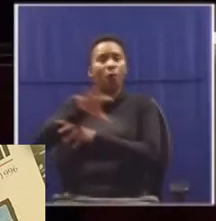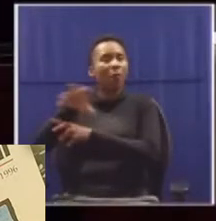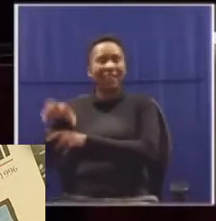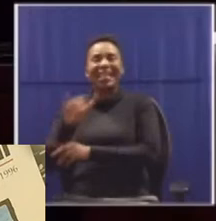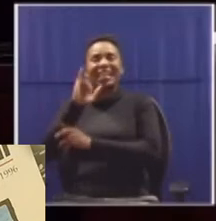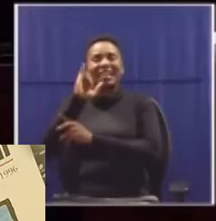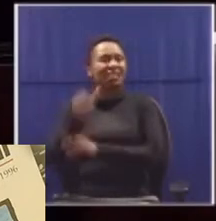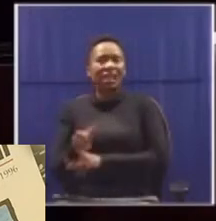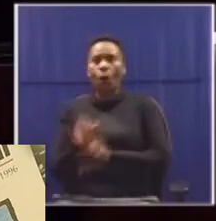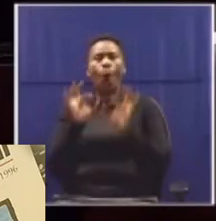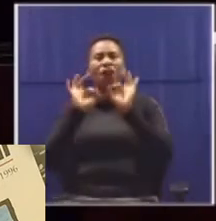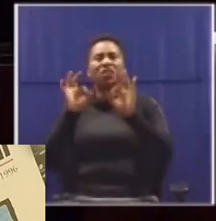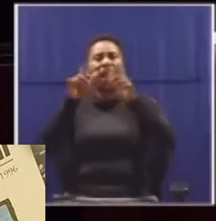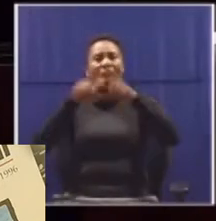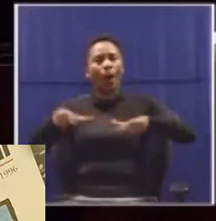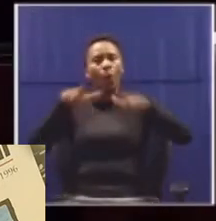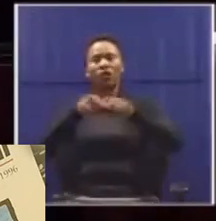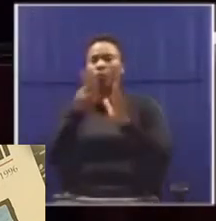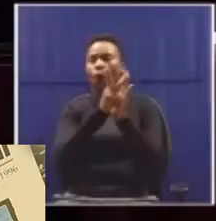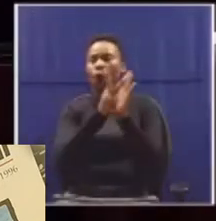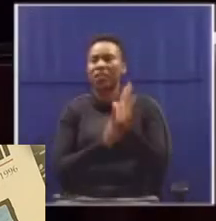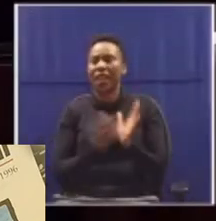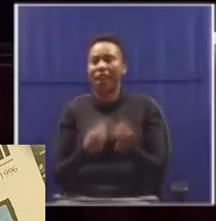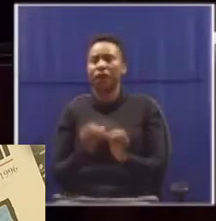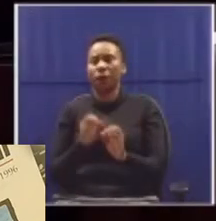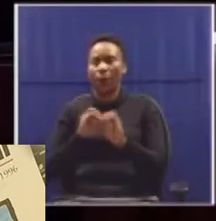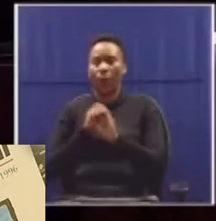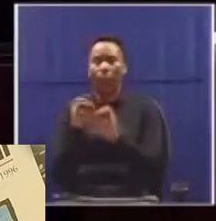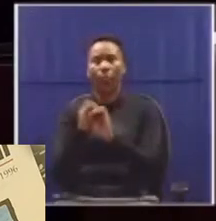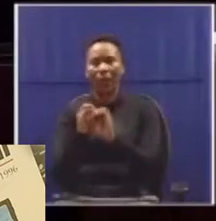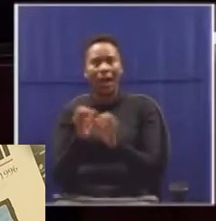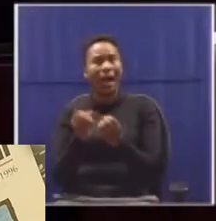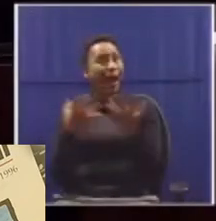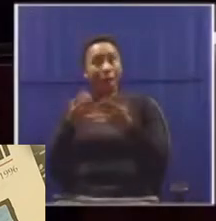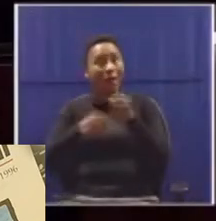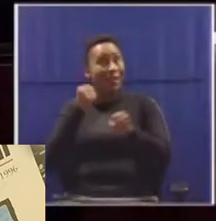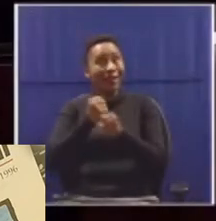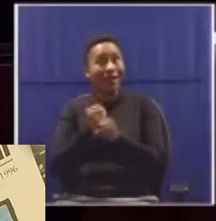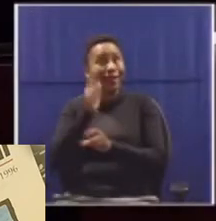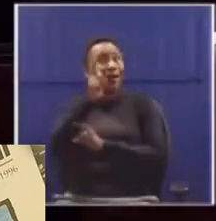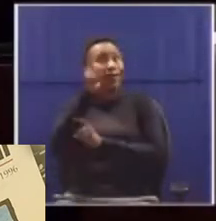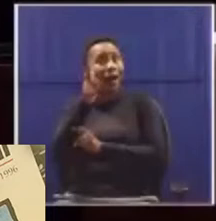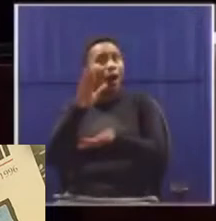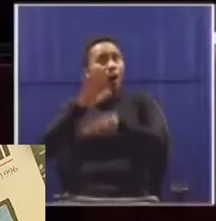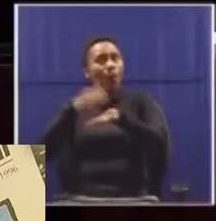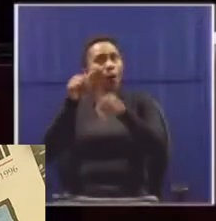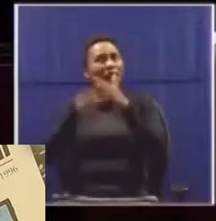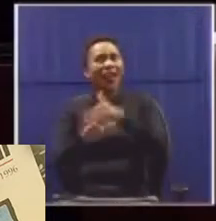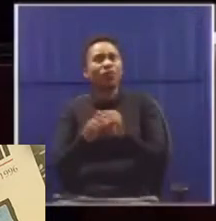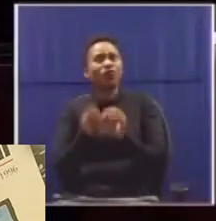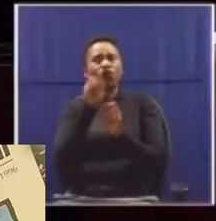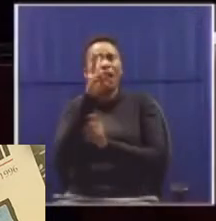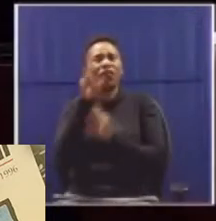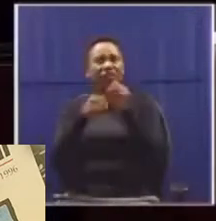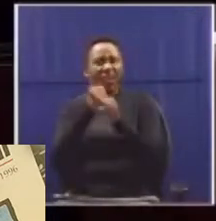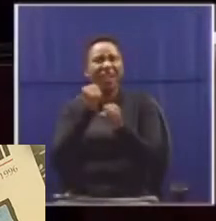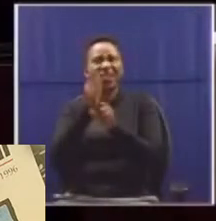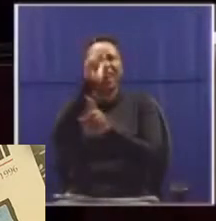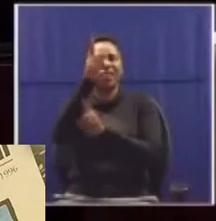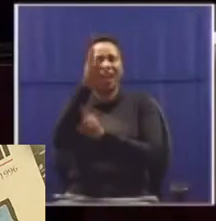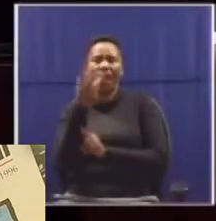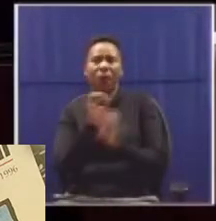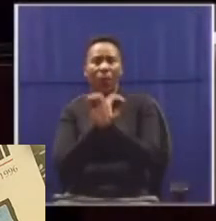don't have official languages policy how many years later more than 12 years later and they don't so this